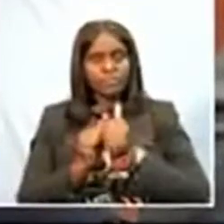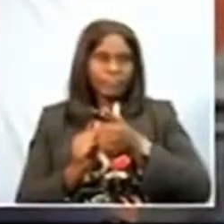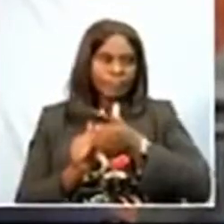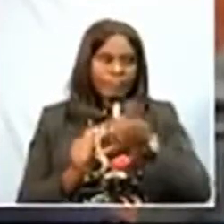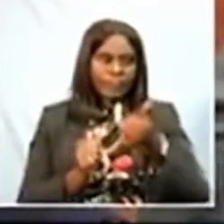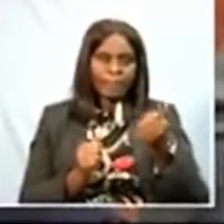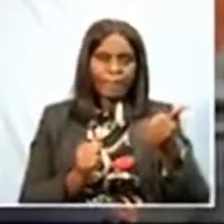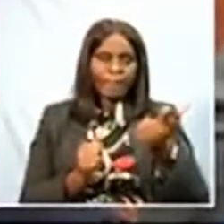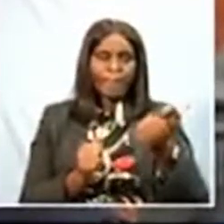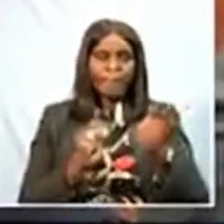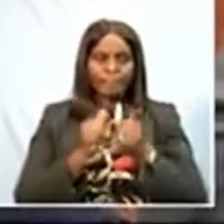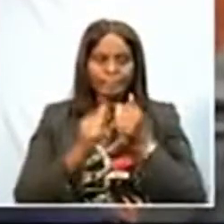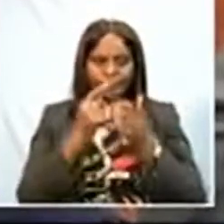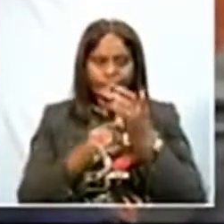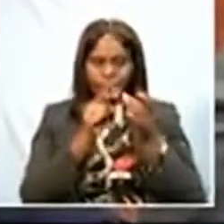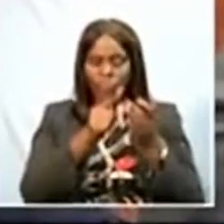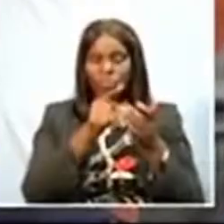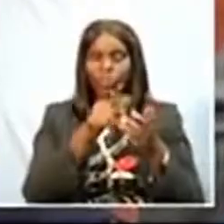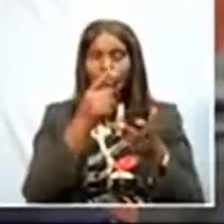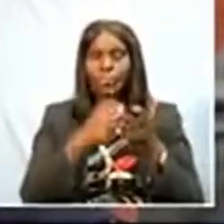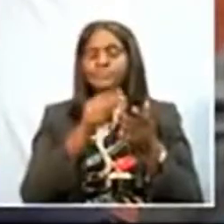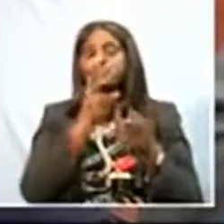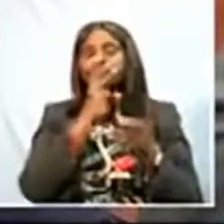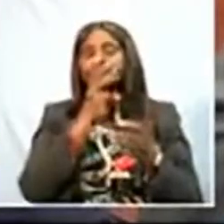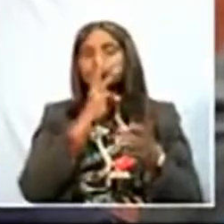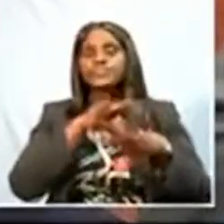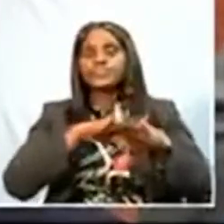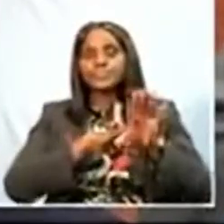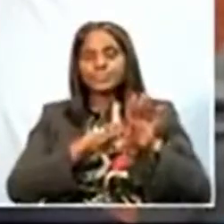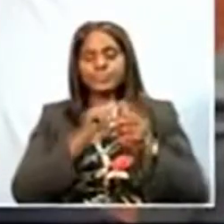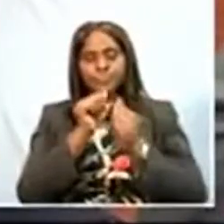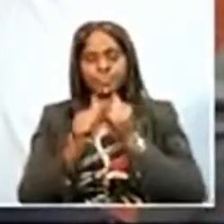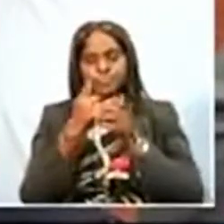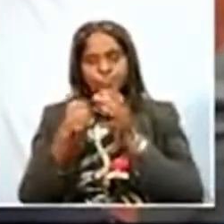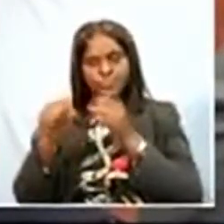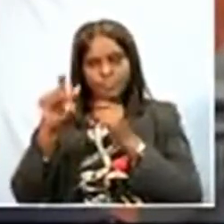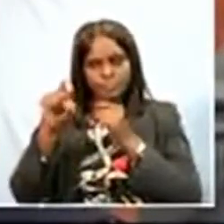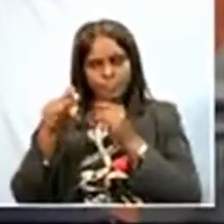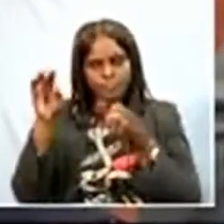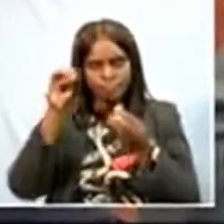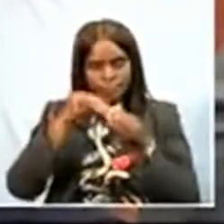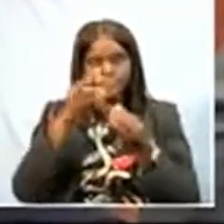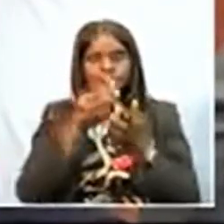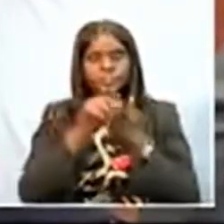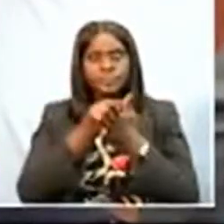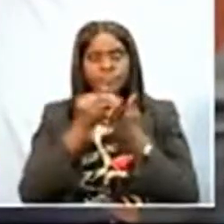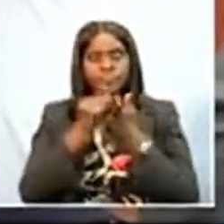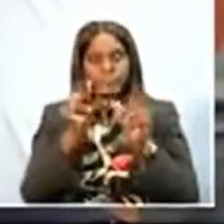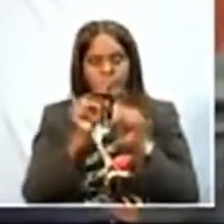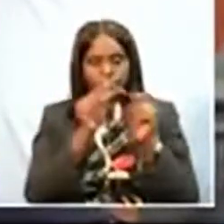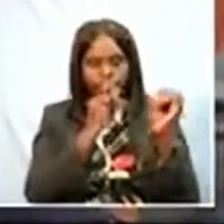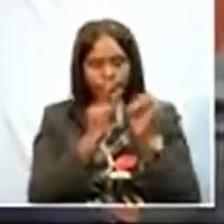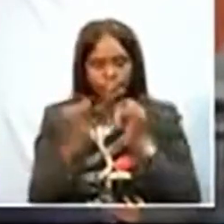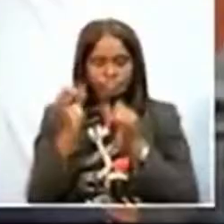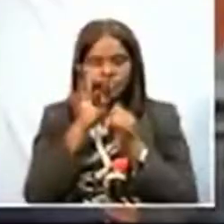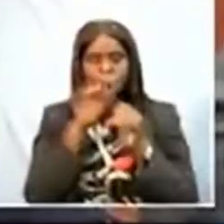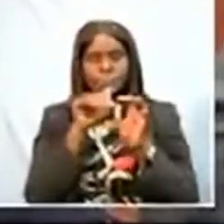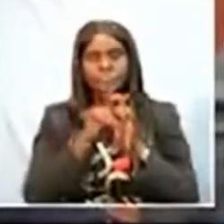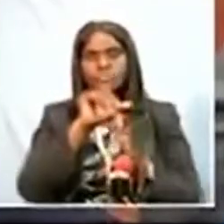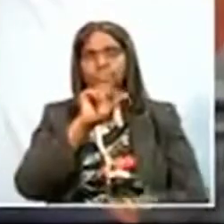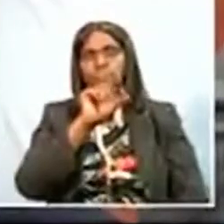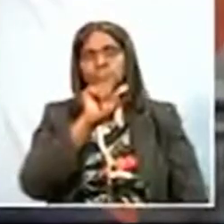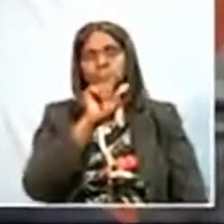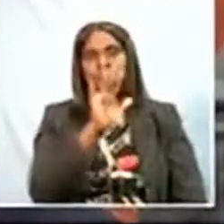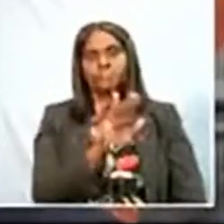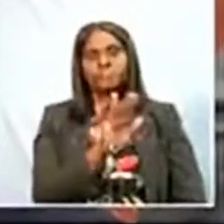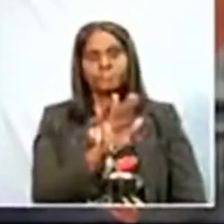remaining one, which is procurement of water bowser, which needs additional funds, will be implemented in